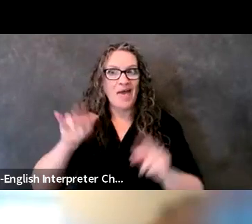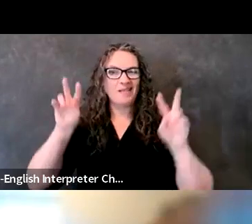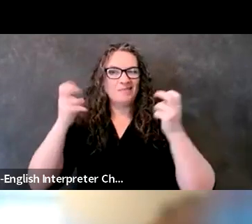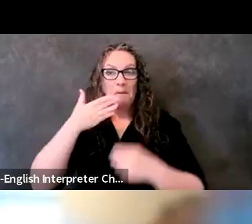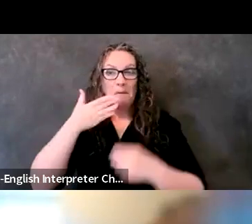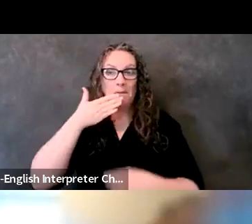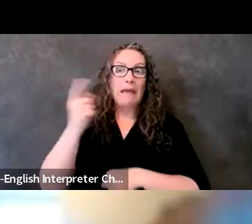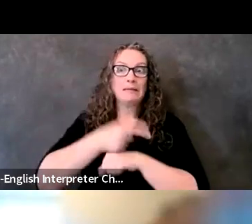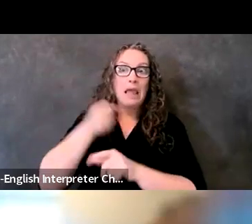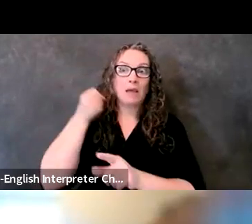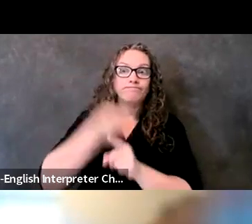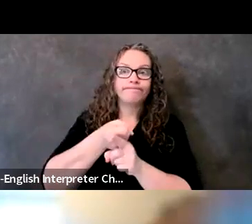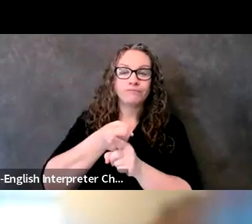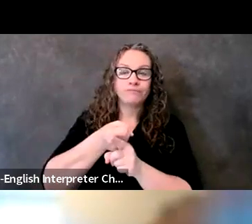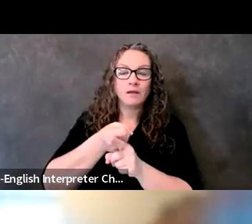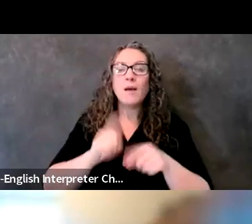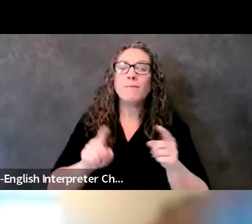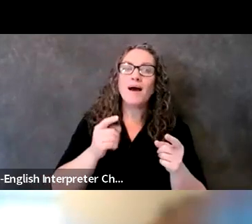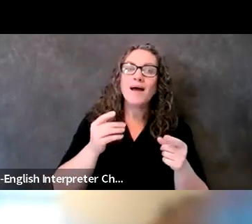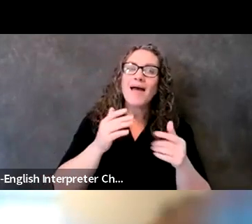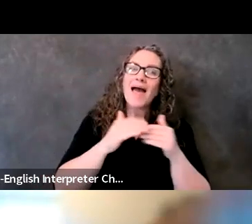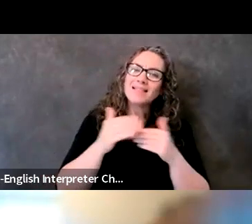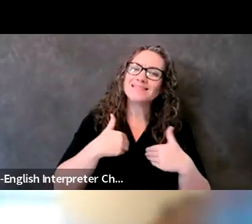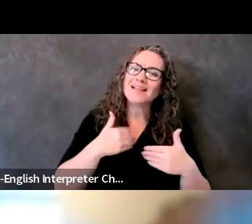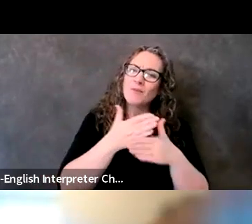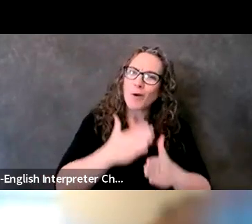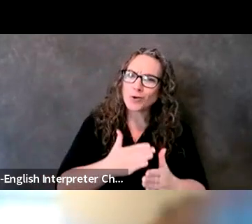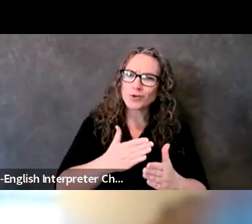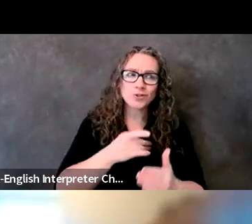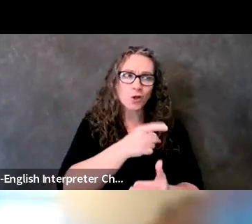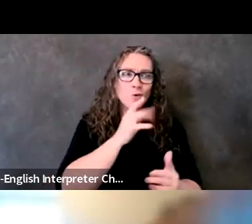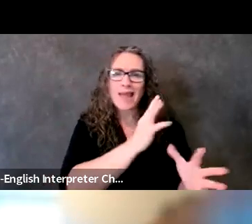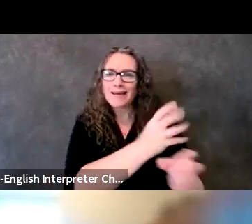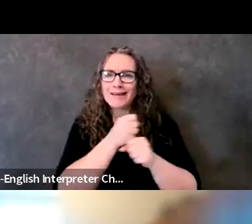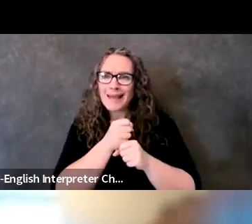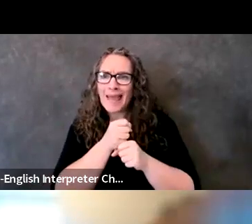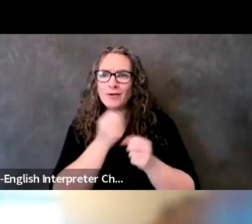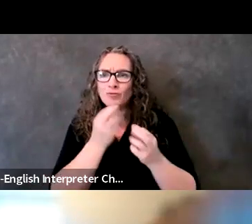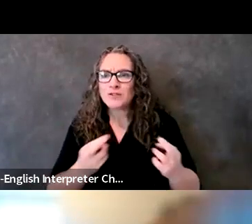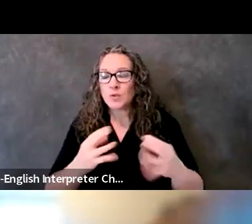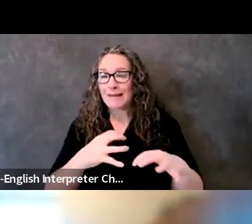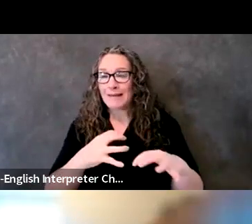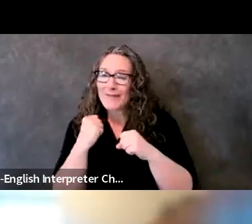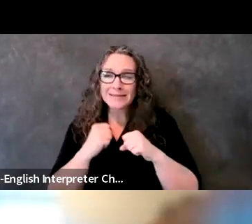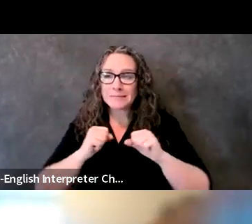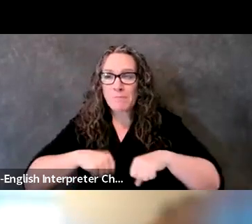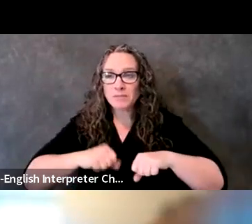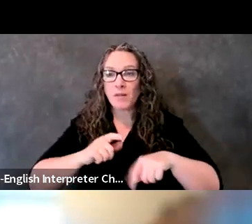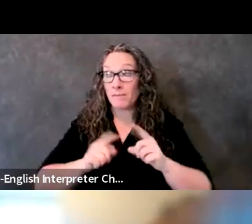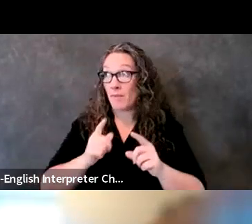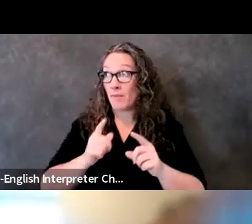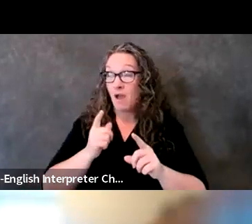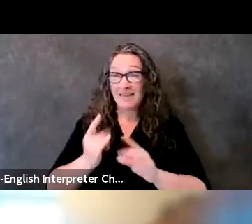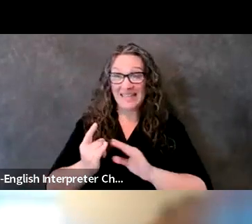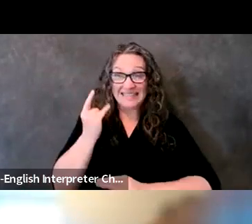Now, because of lessons learned, you at least have those partnerships. You could get it as fast as possible. It's just not going to be there instantly.